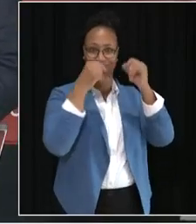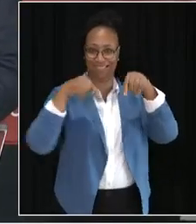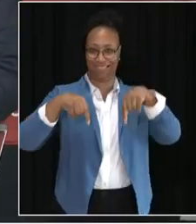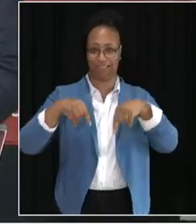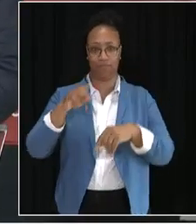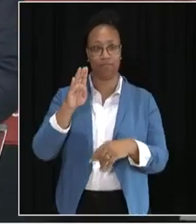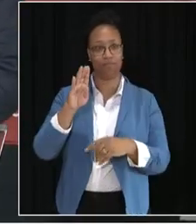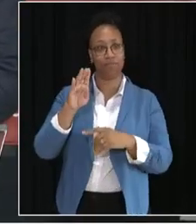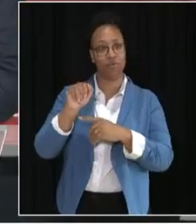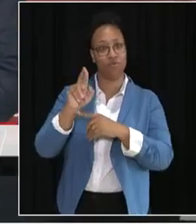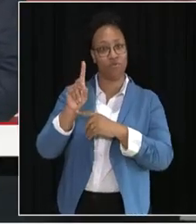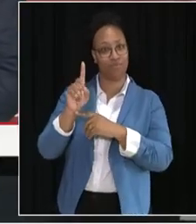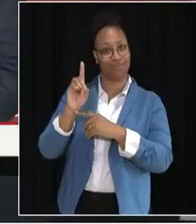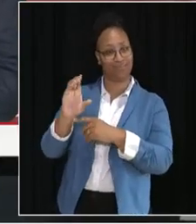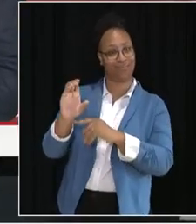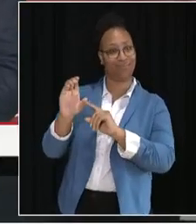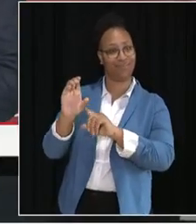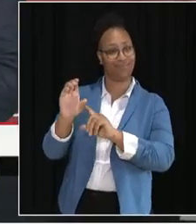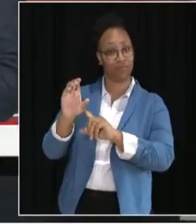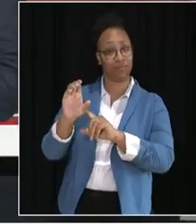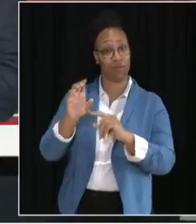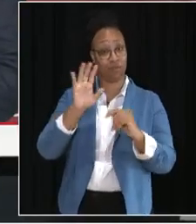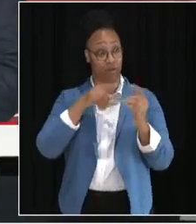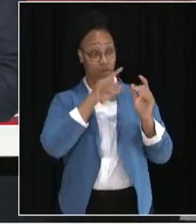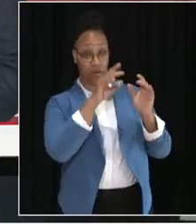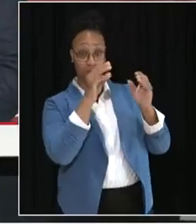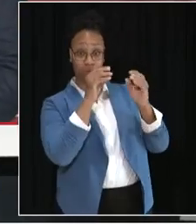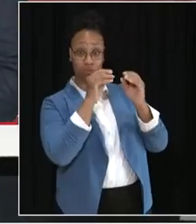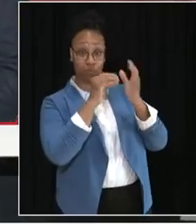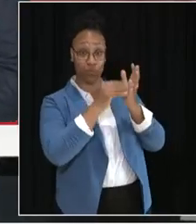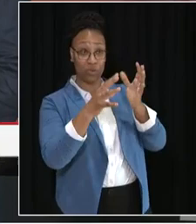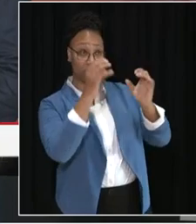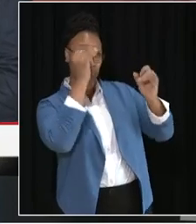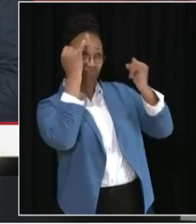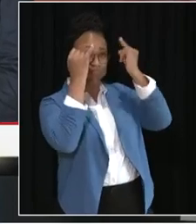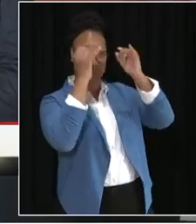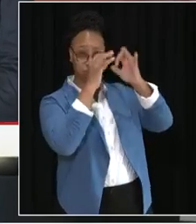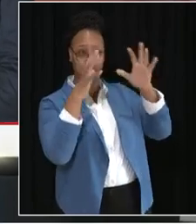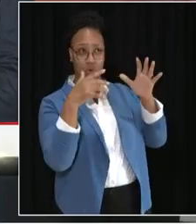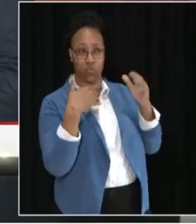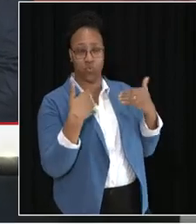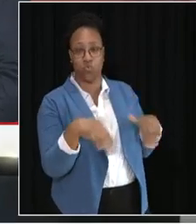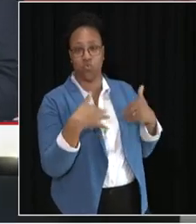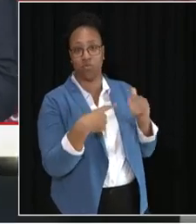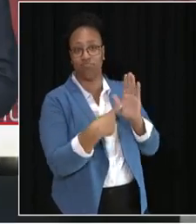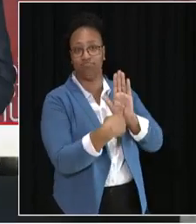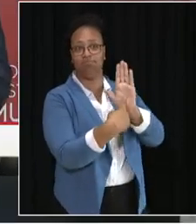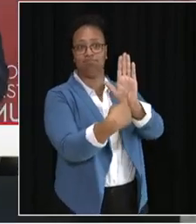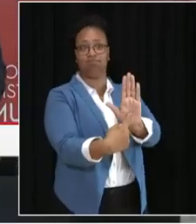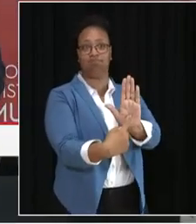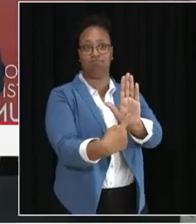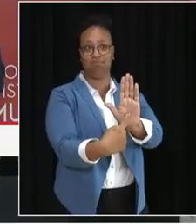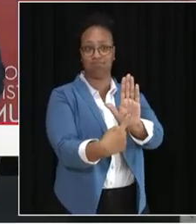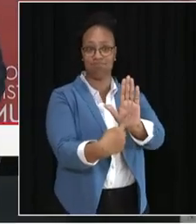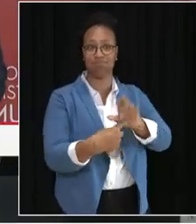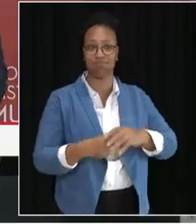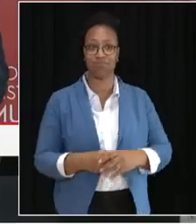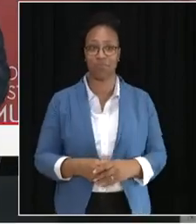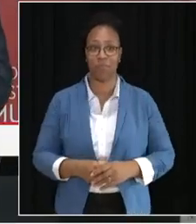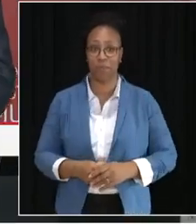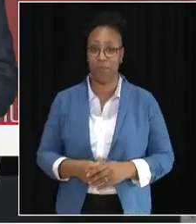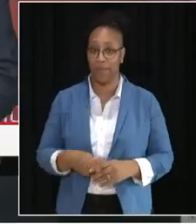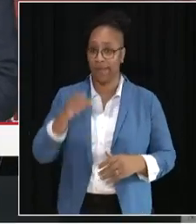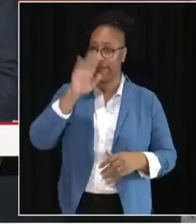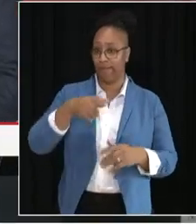in them. We shared our inaugural school year with a global health pandemic, and our students persevered. This year's